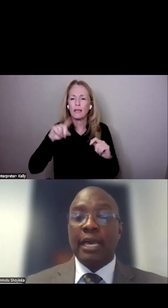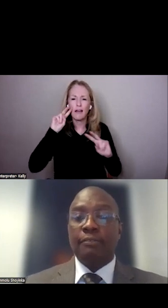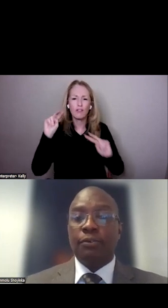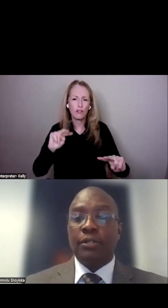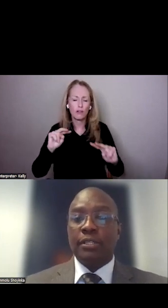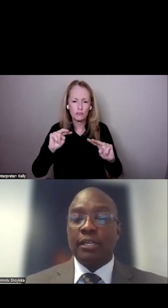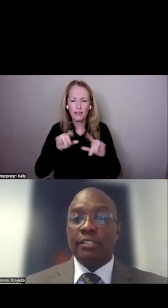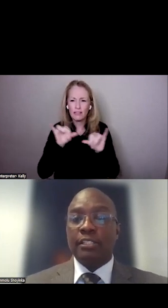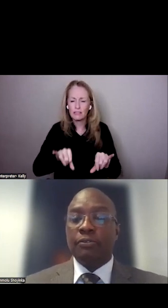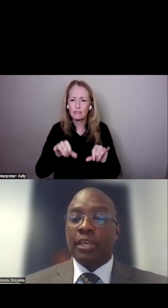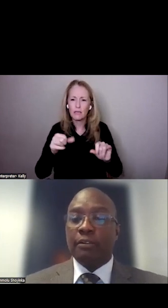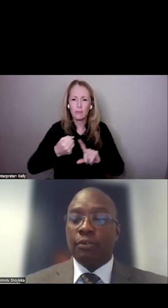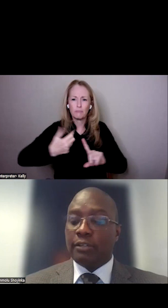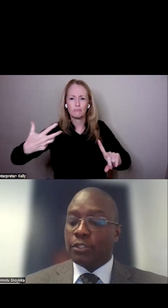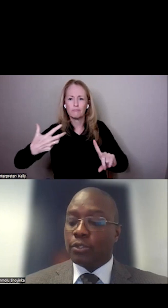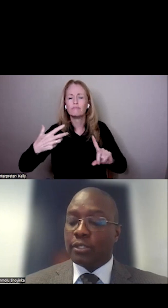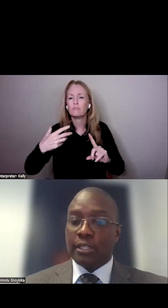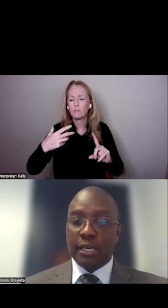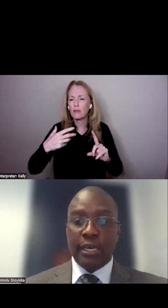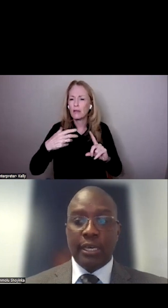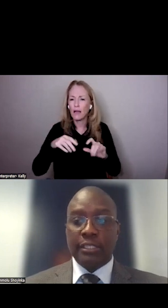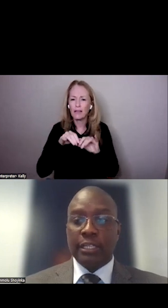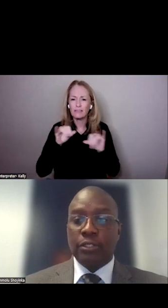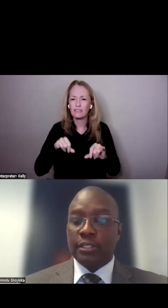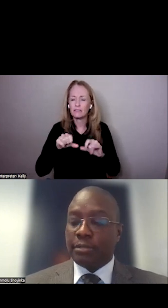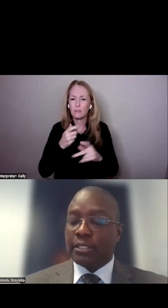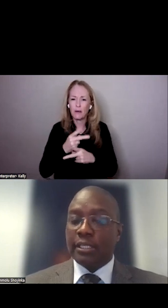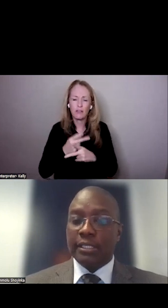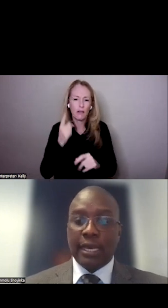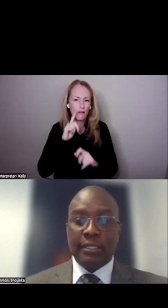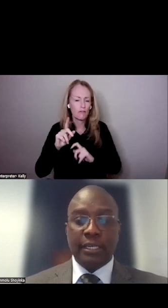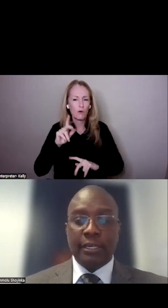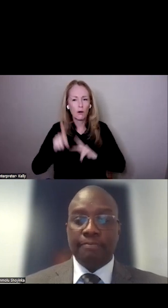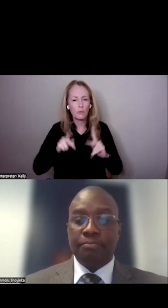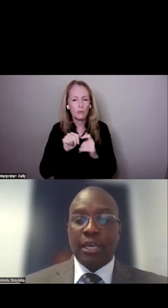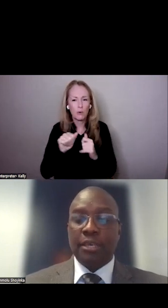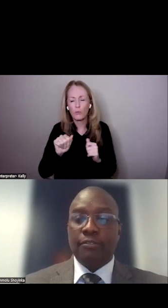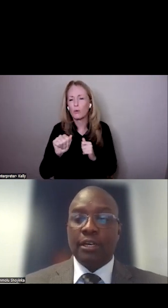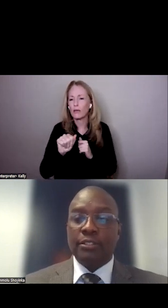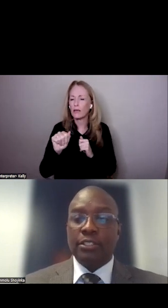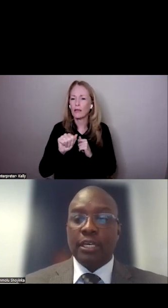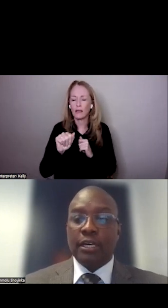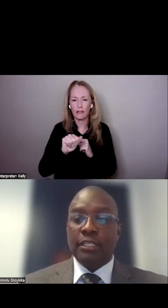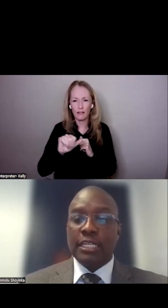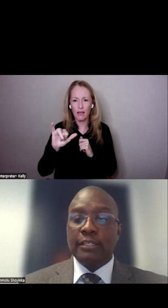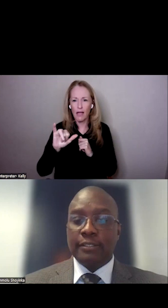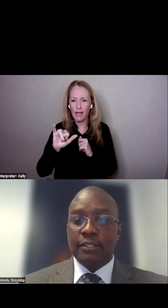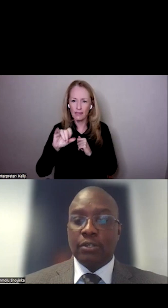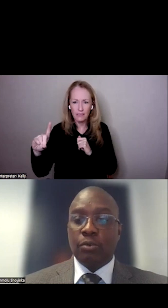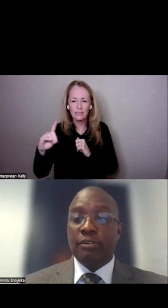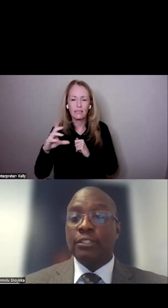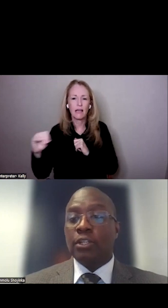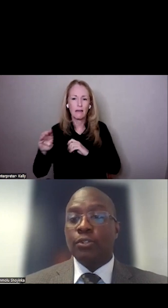a plan for a system of care for individuals with intellectual disabilities and behavioral health